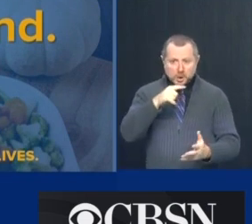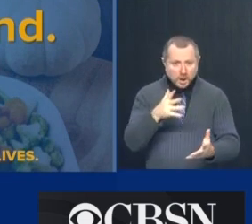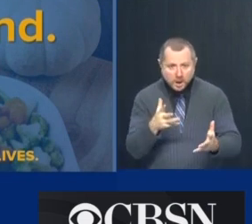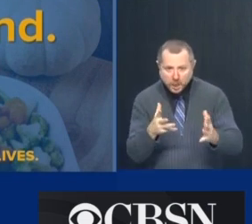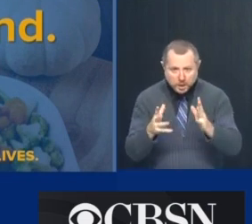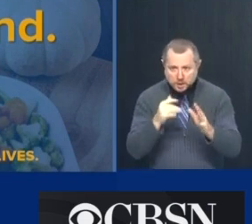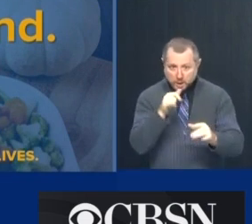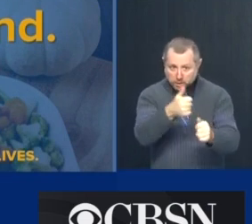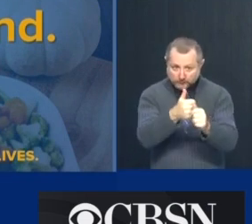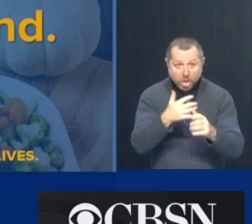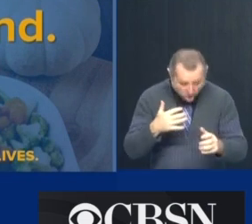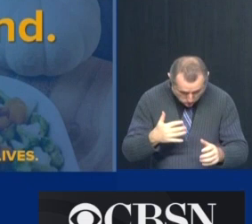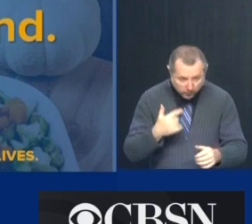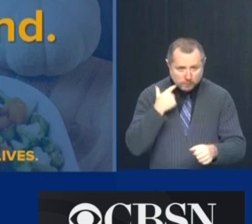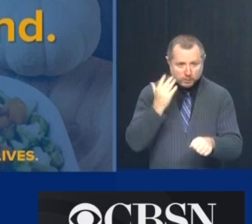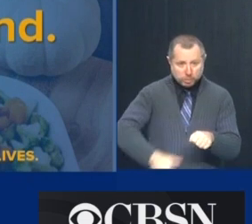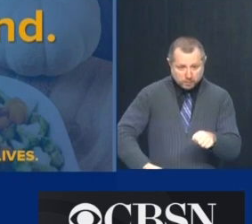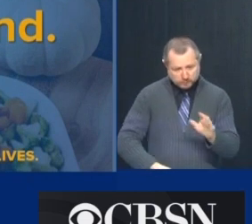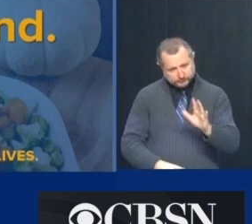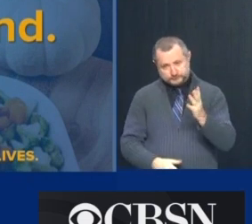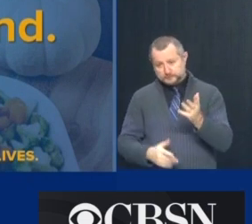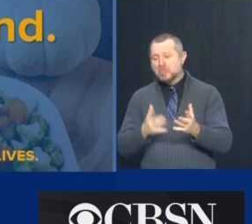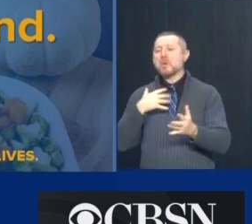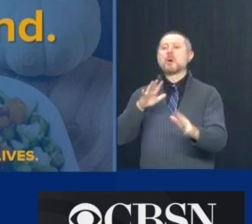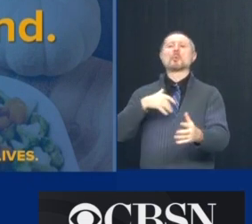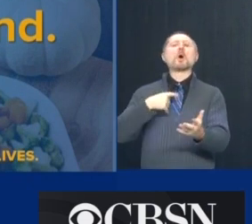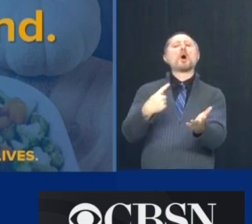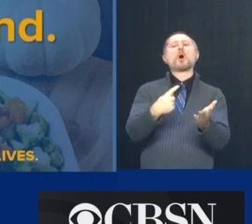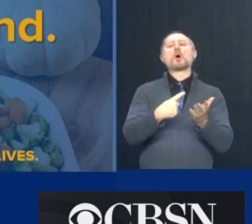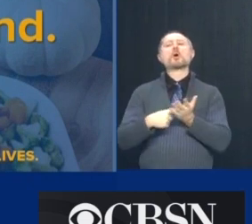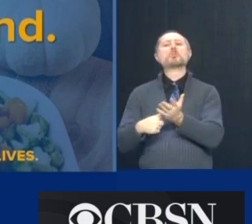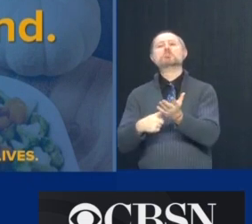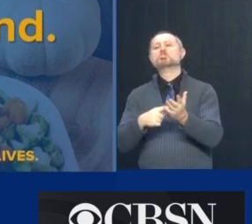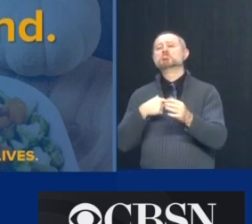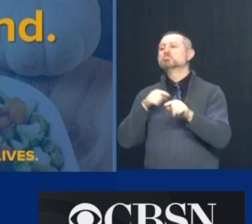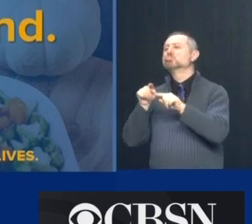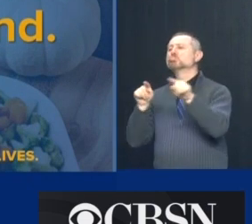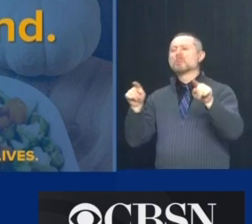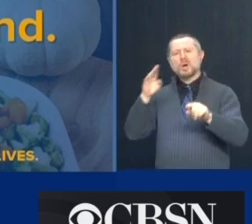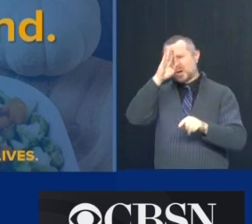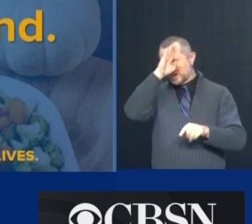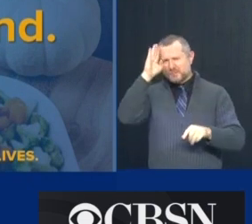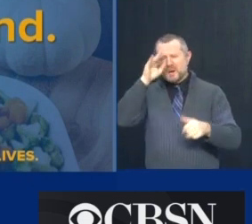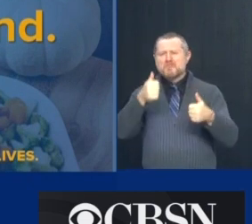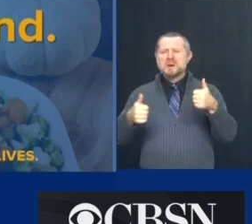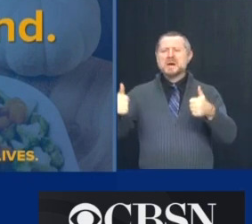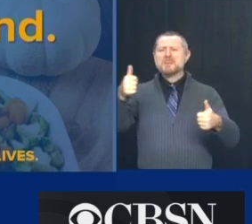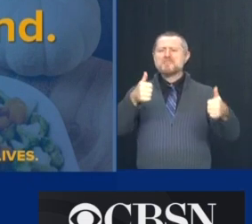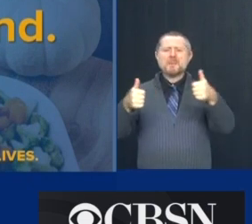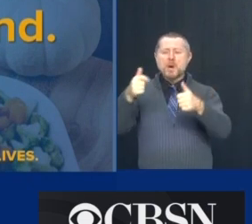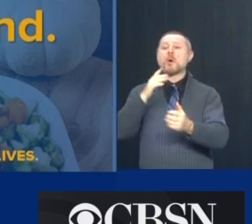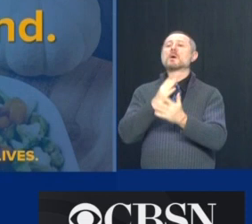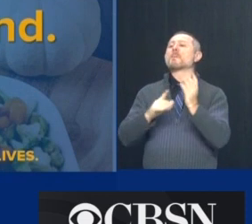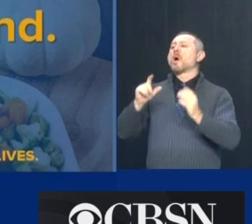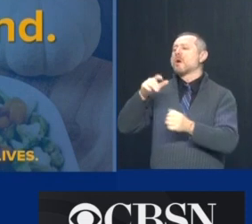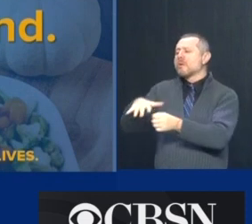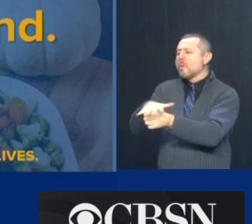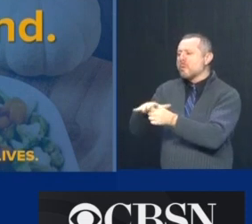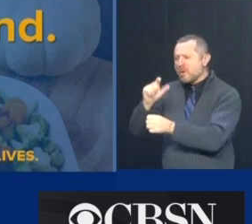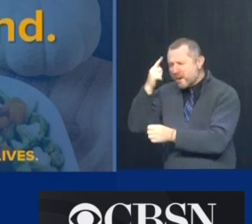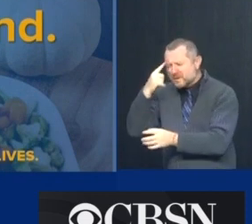We've been spending a lot of time talking to hospital administrators, local officials all across the state this weekend